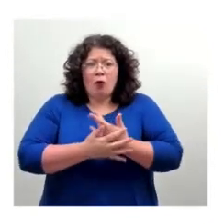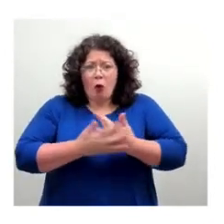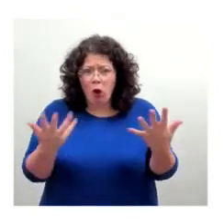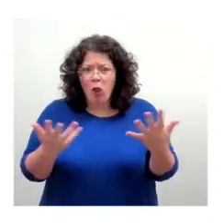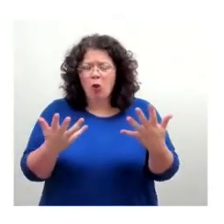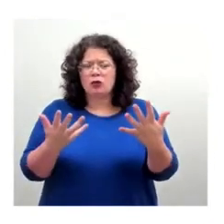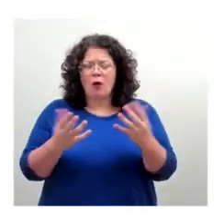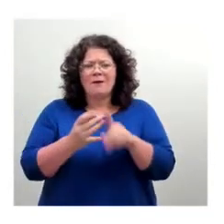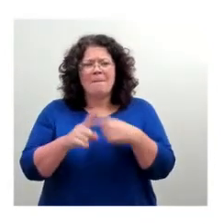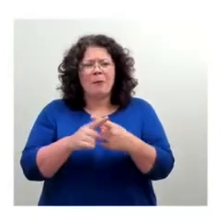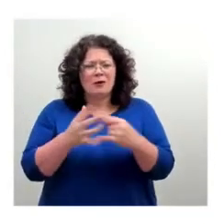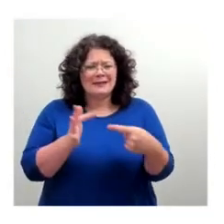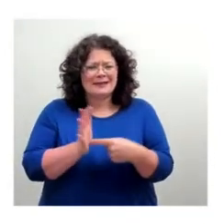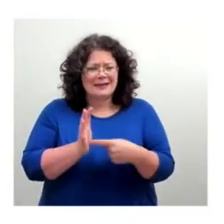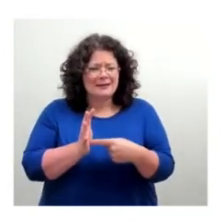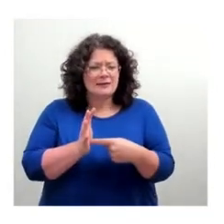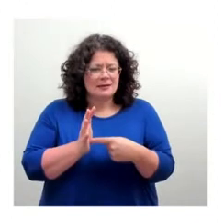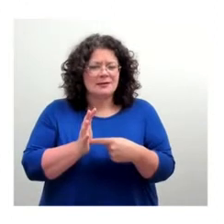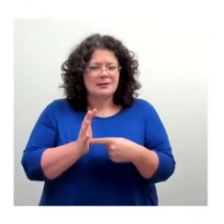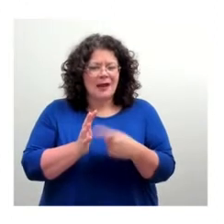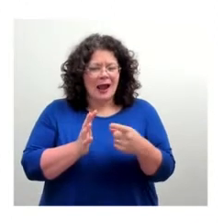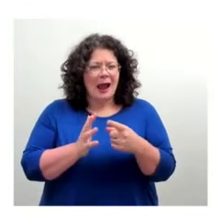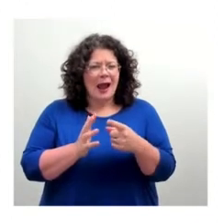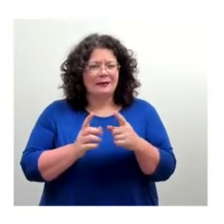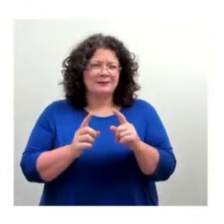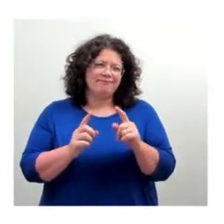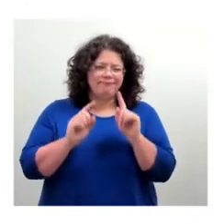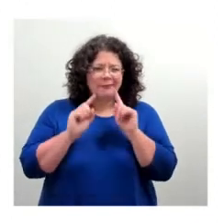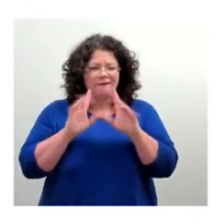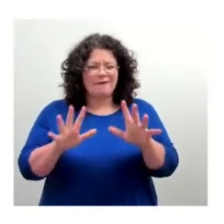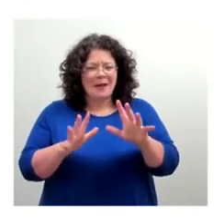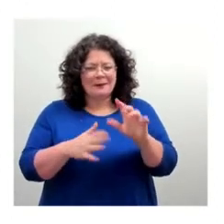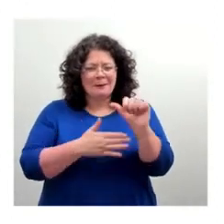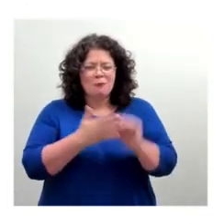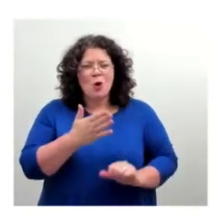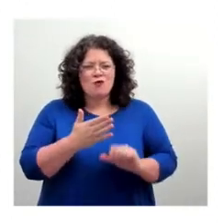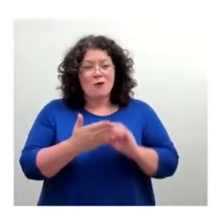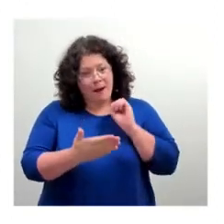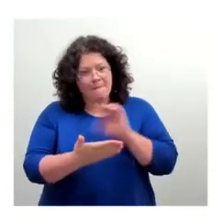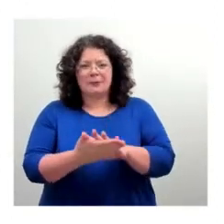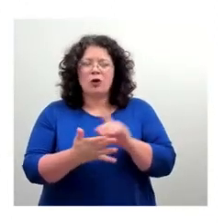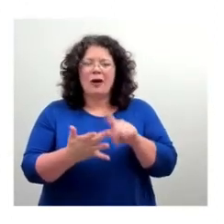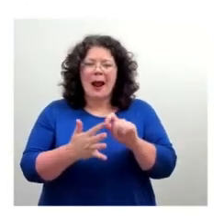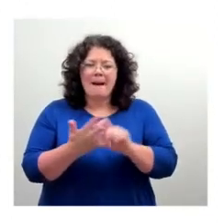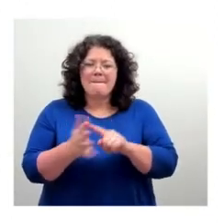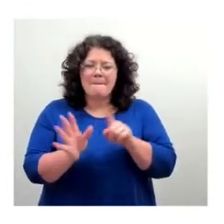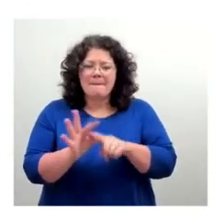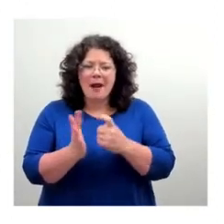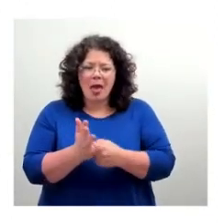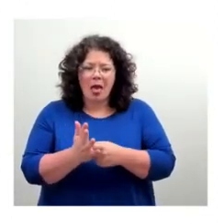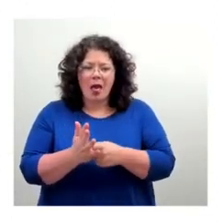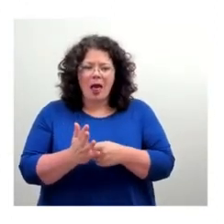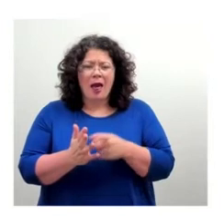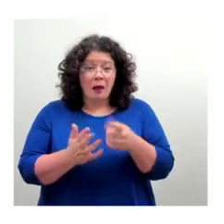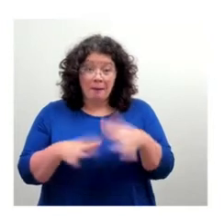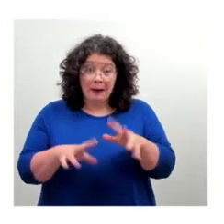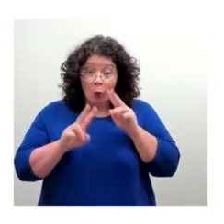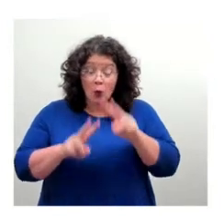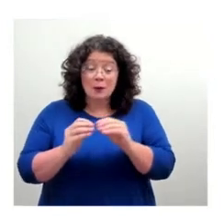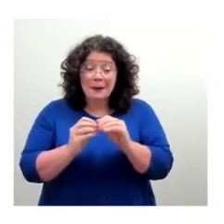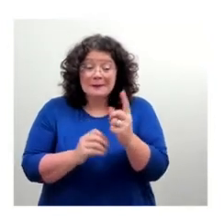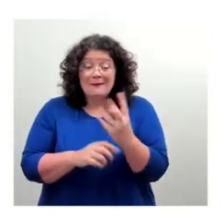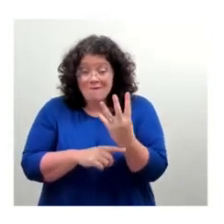2008, which is, so would have had some of our legacy AD. And to date, I think it was 5,100 episodes